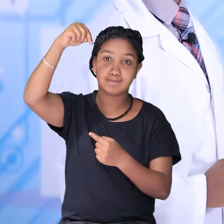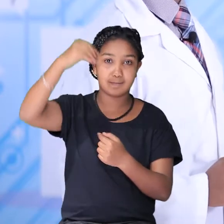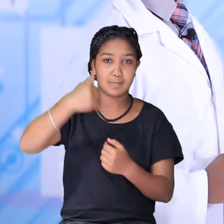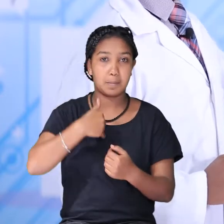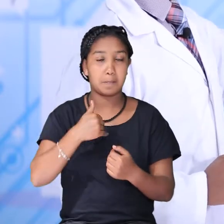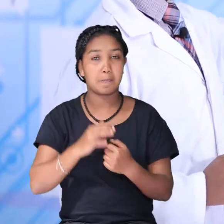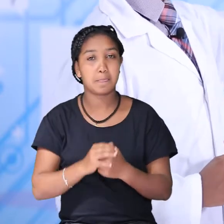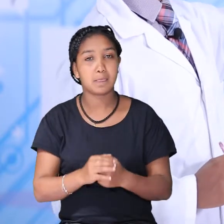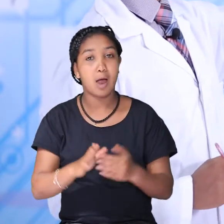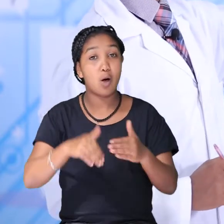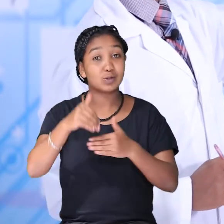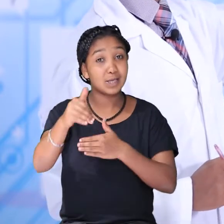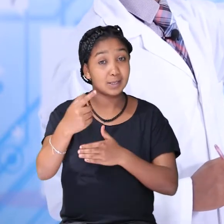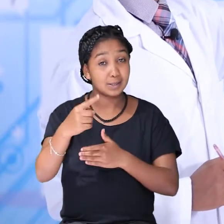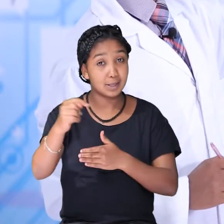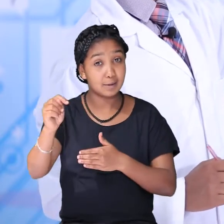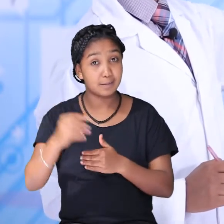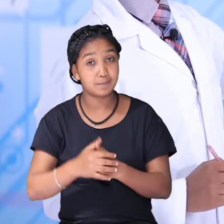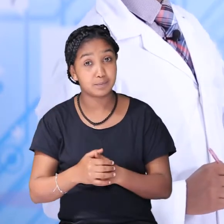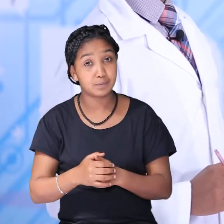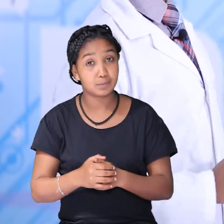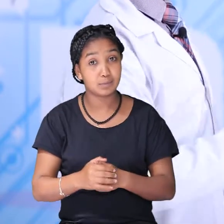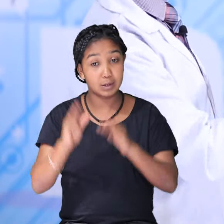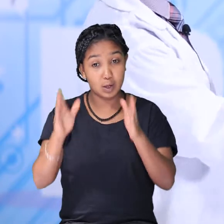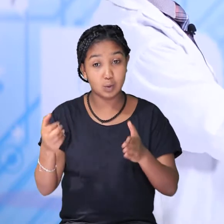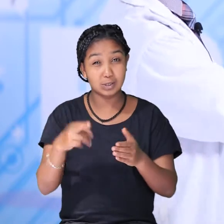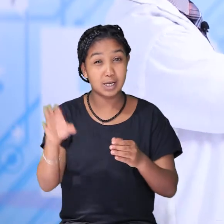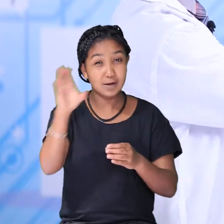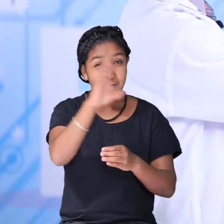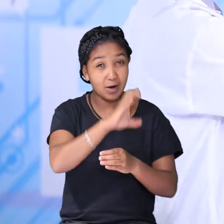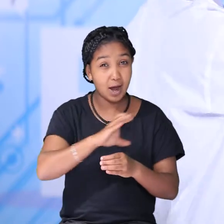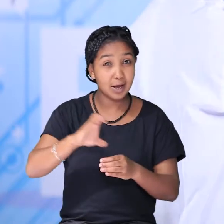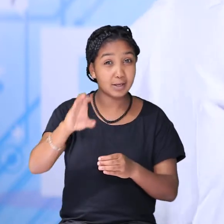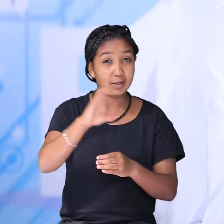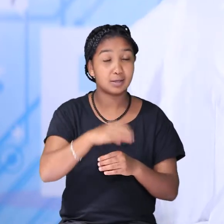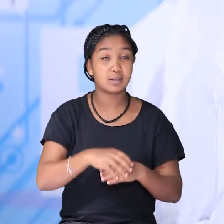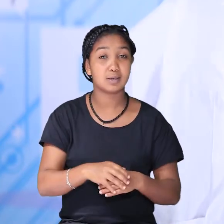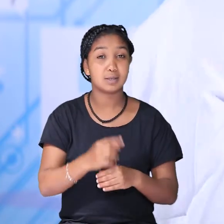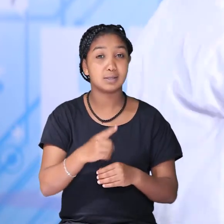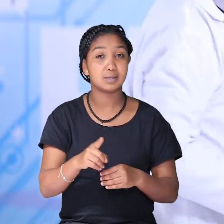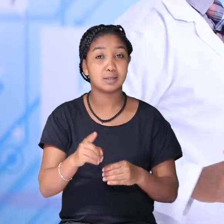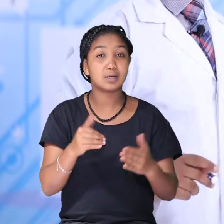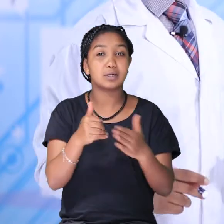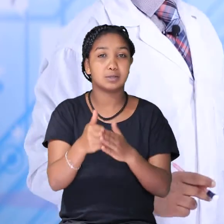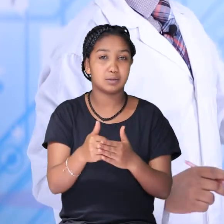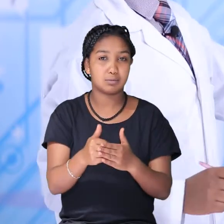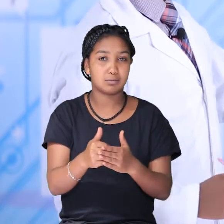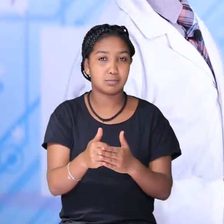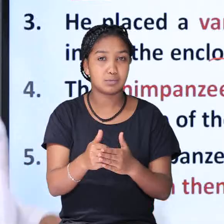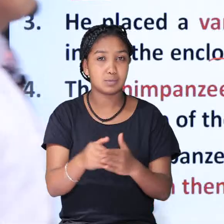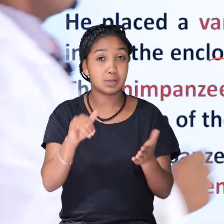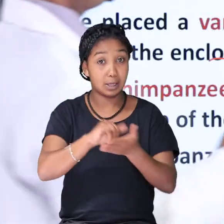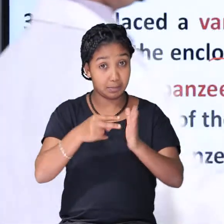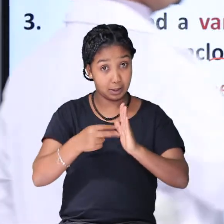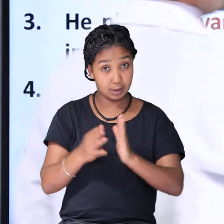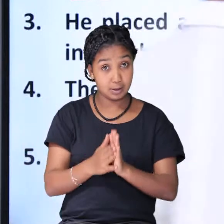chimpanzee, outside the enclosure, and found out they're rich. That